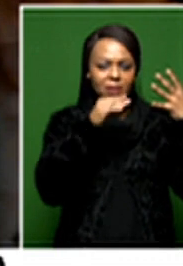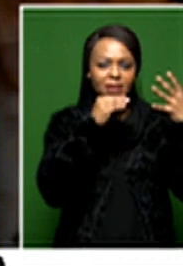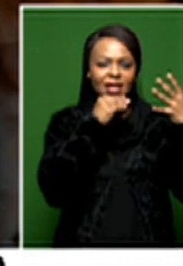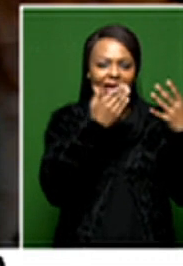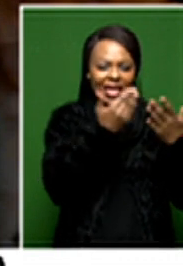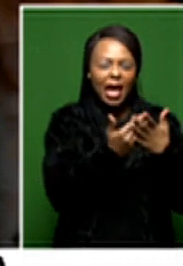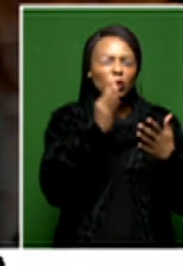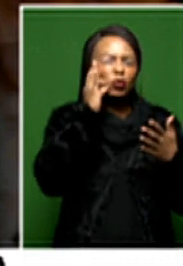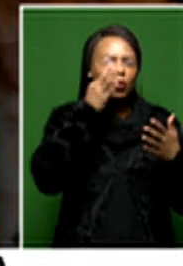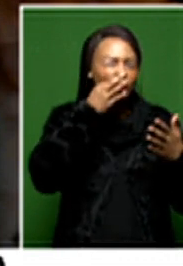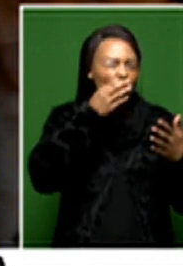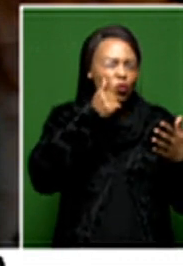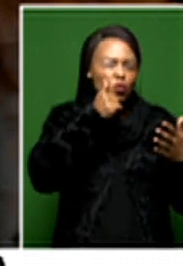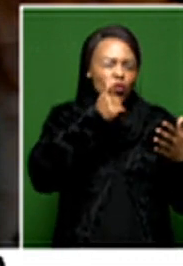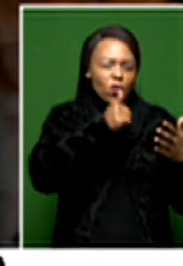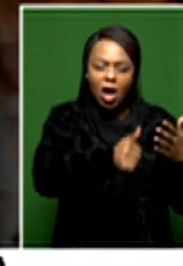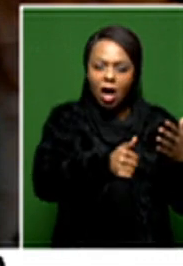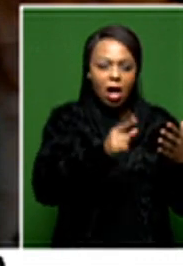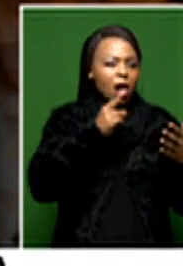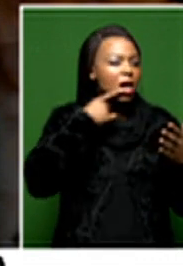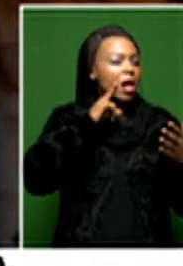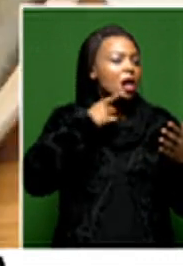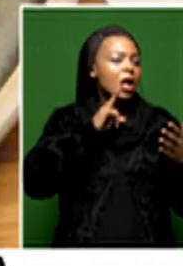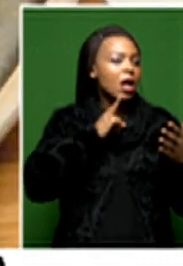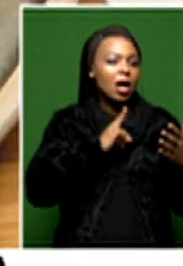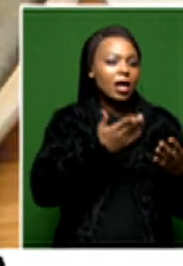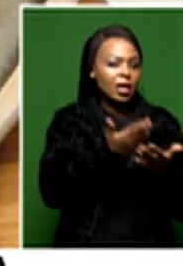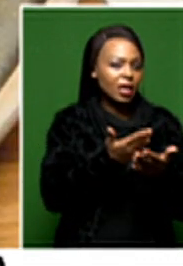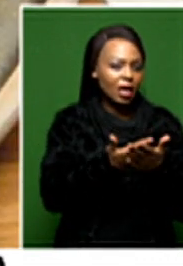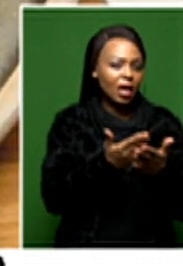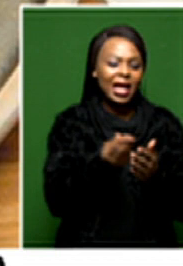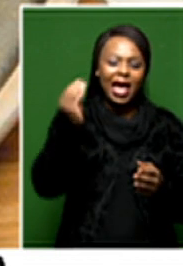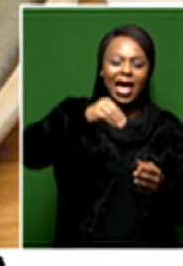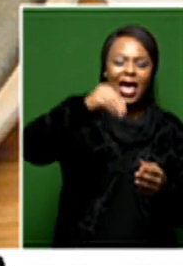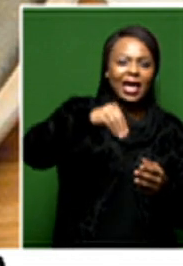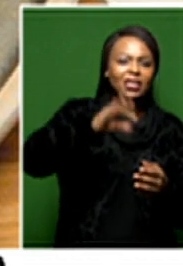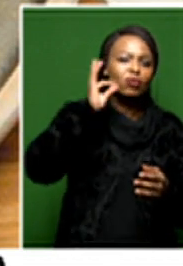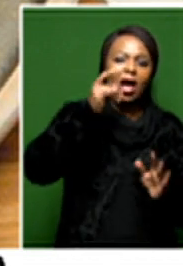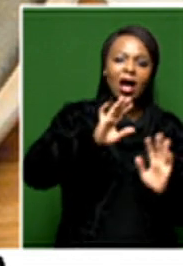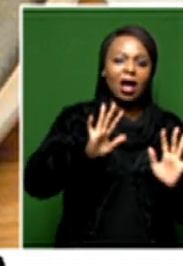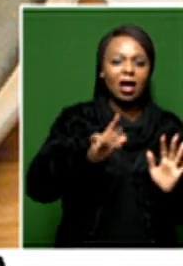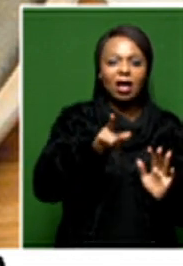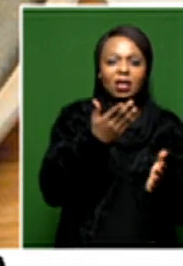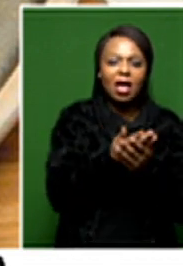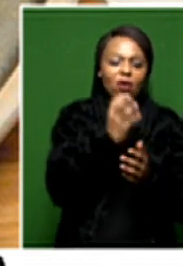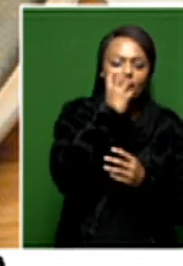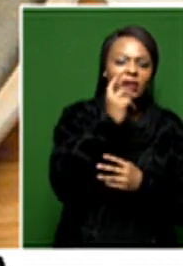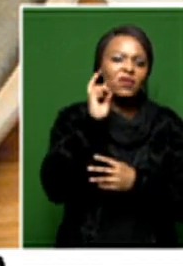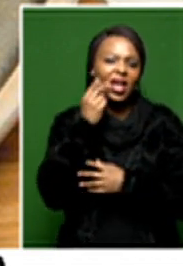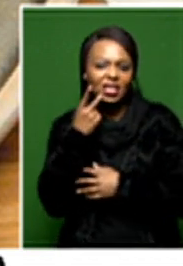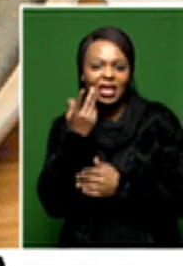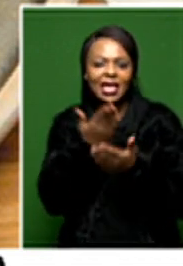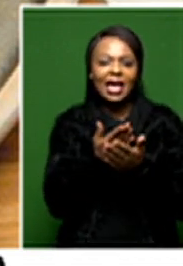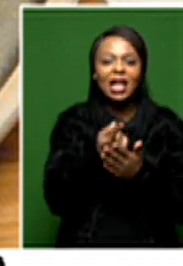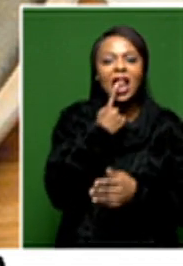even sweeter without you adding any other artificial sweeteners. So you're really making your fruit and vegetables taste